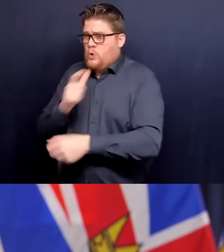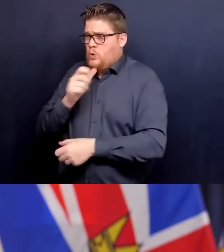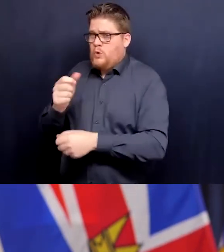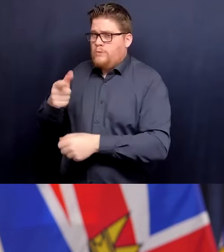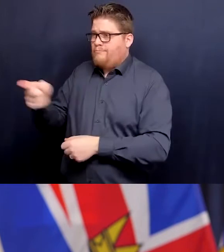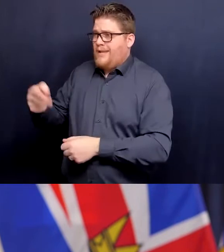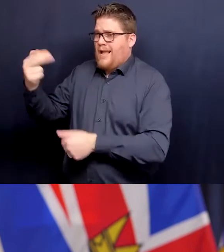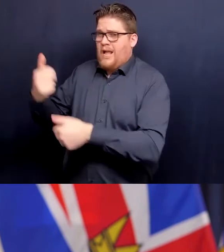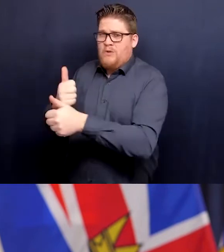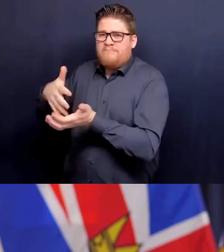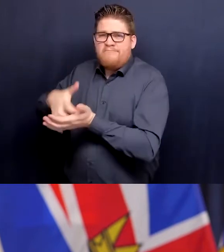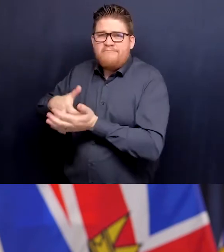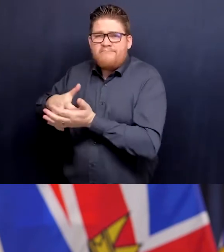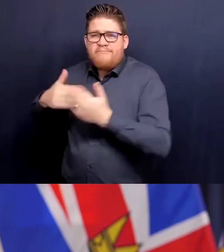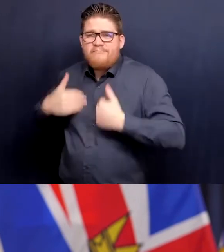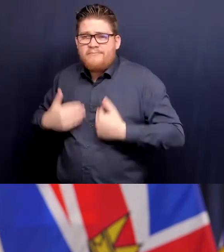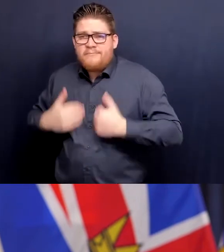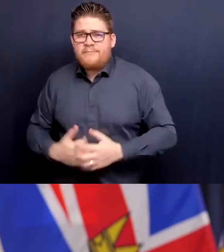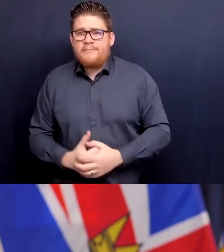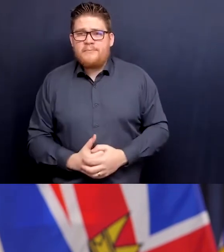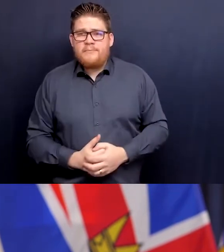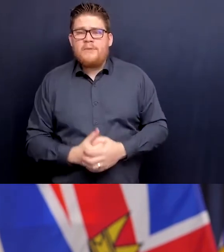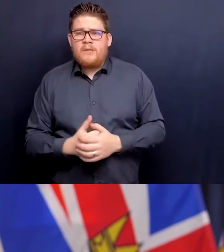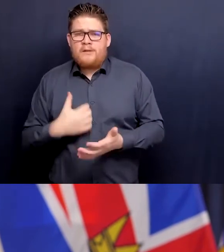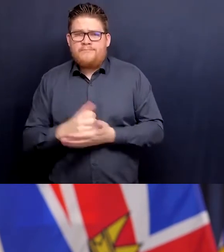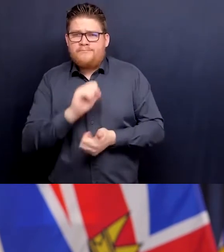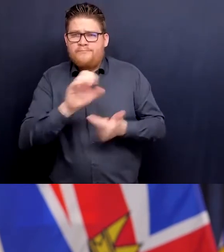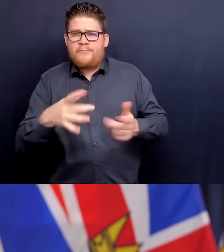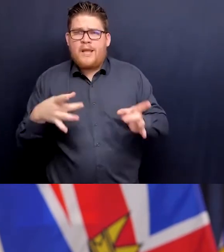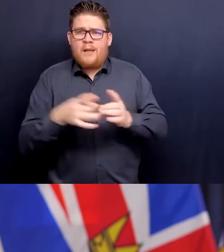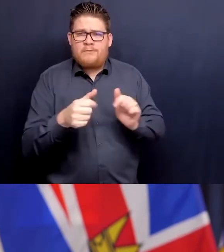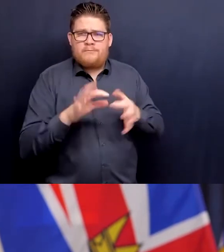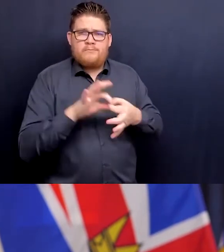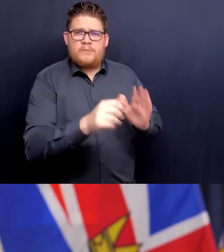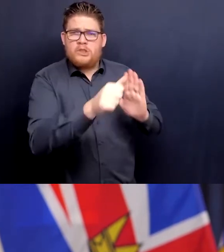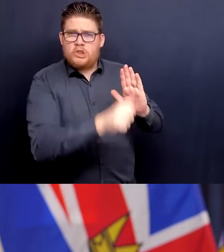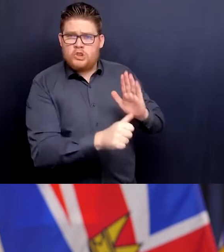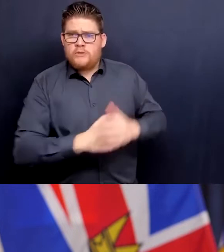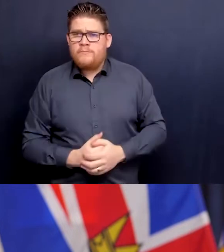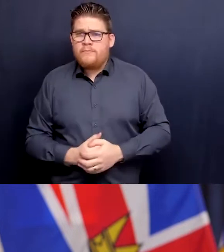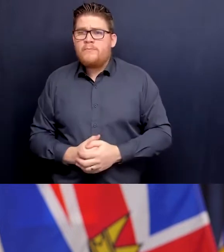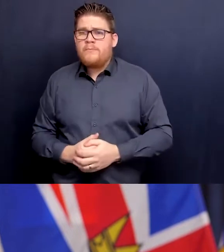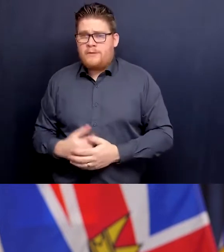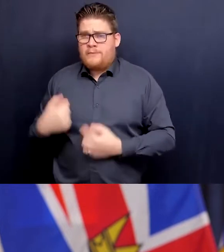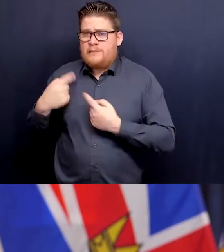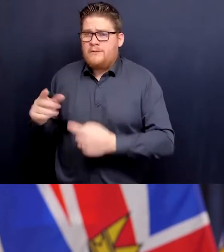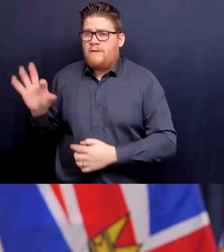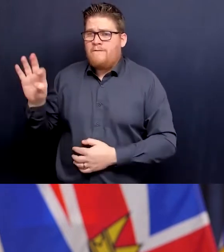renewal initiative. Health authorities report that as of in the week of February 6th to the 12th,